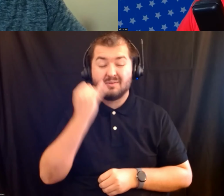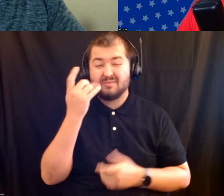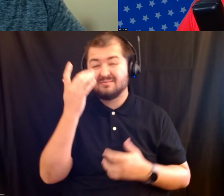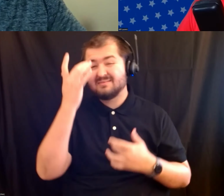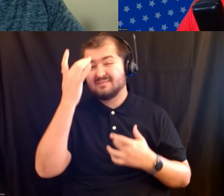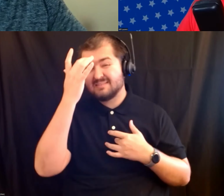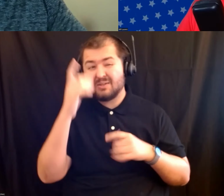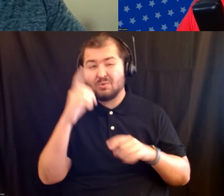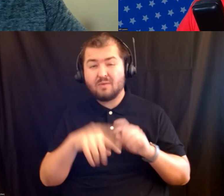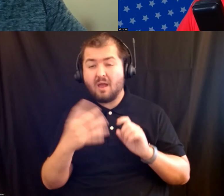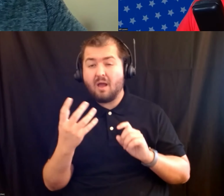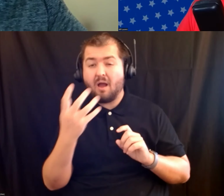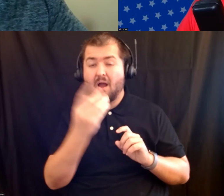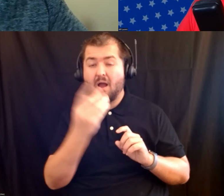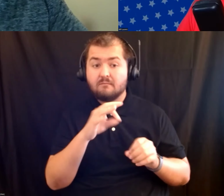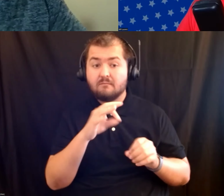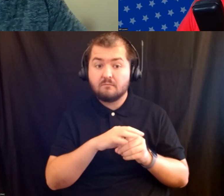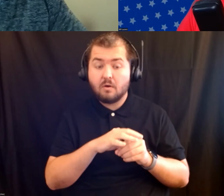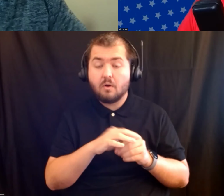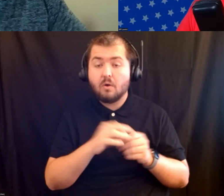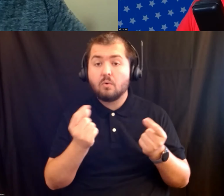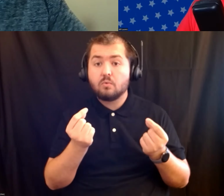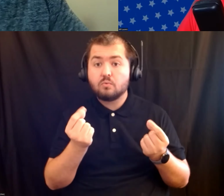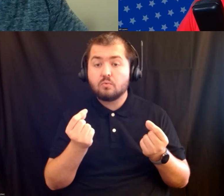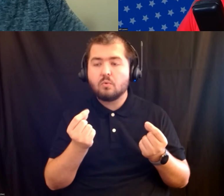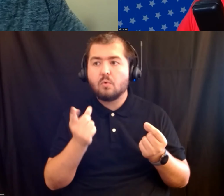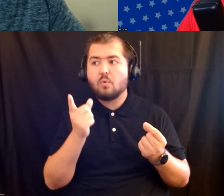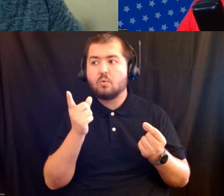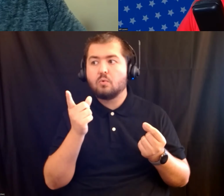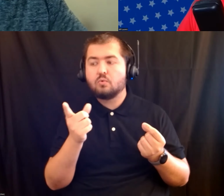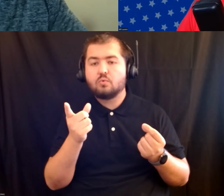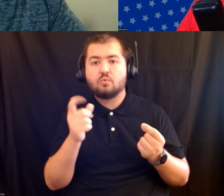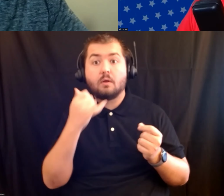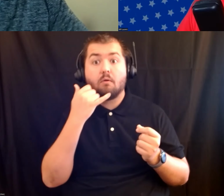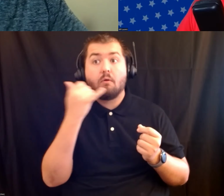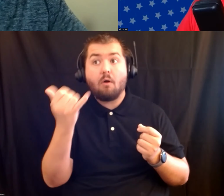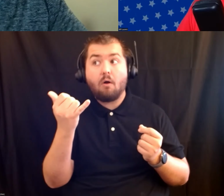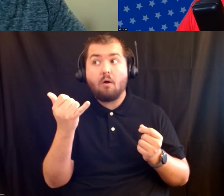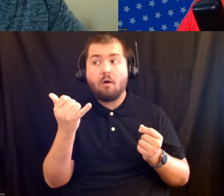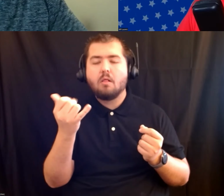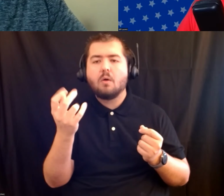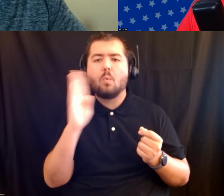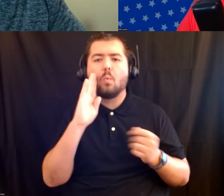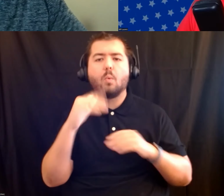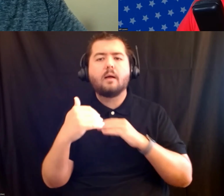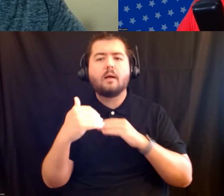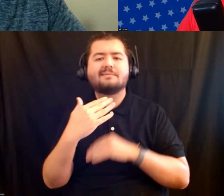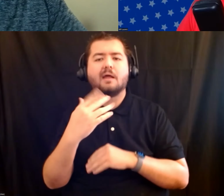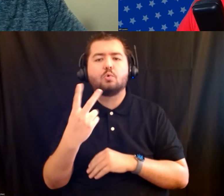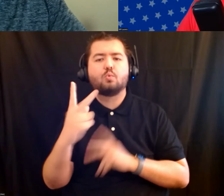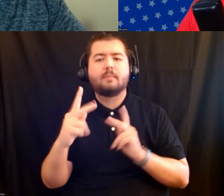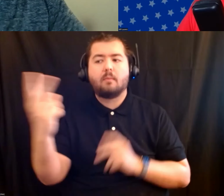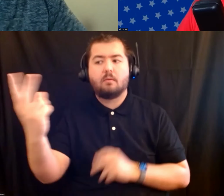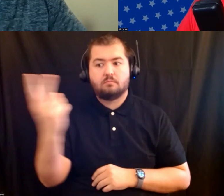call and make an appointment and have two people come to you and help you cast your ballot. That's called the